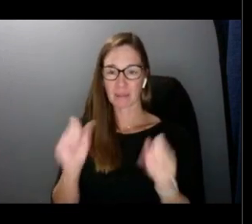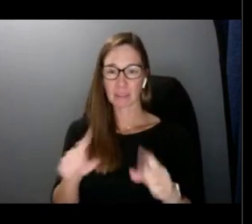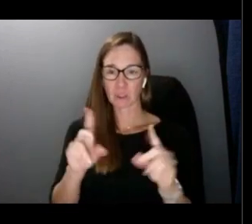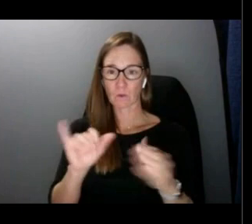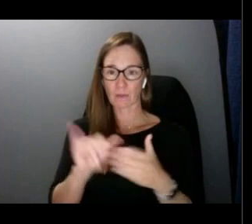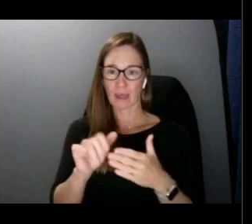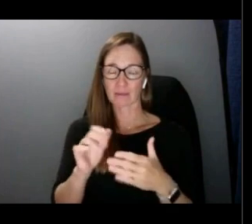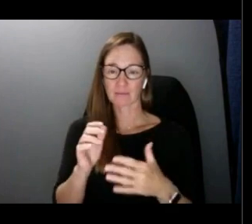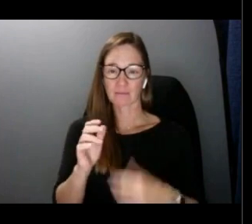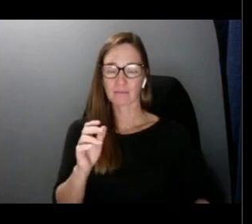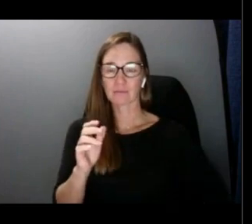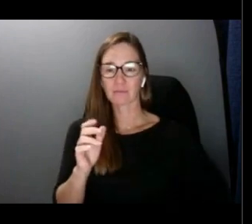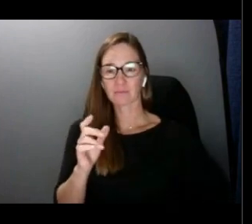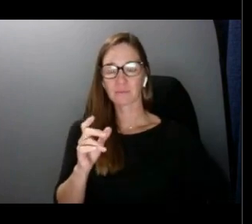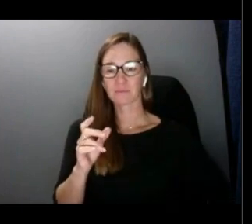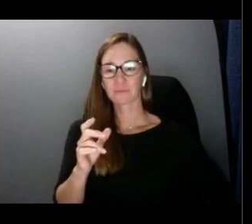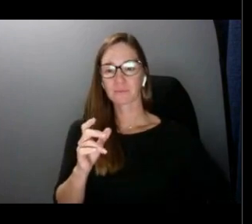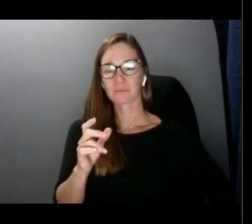and